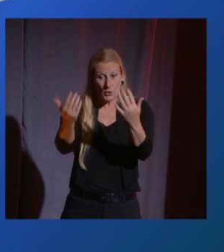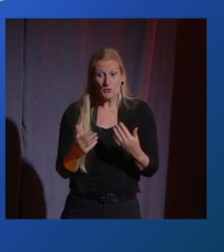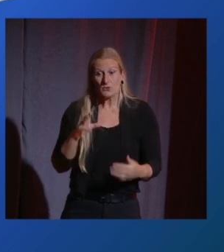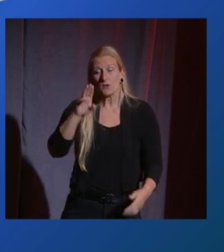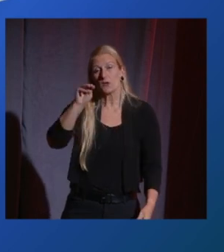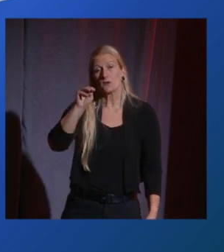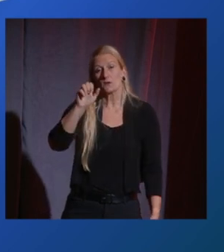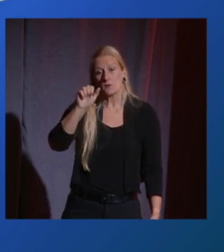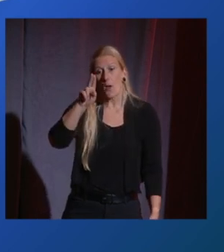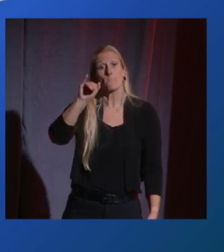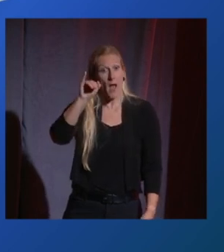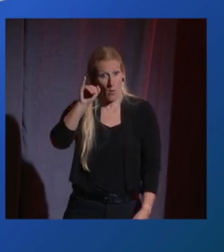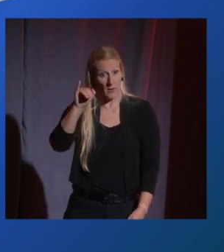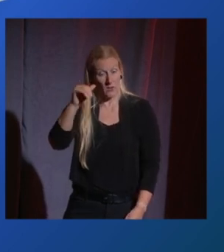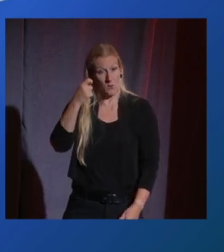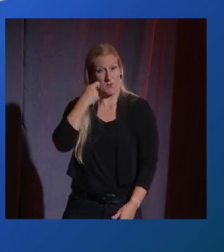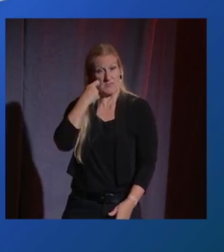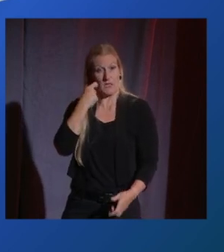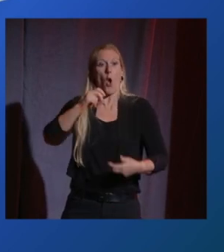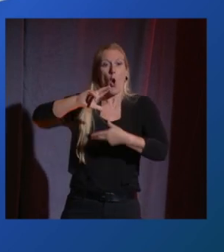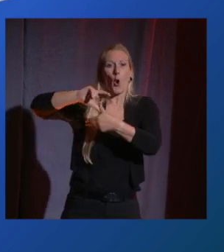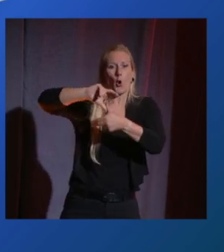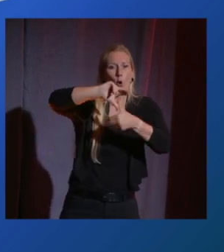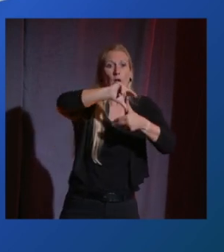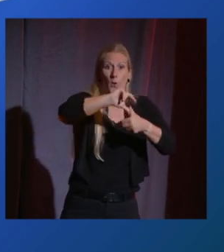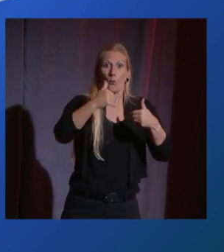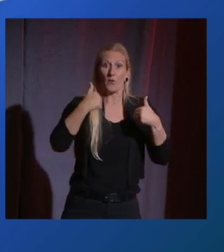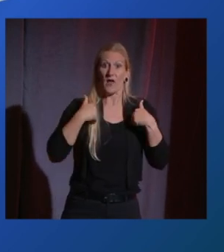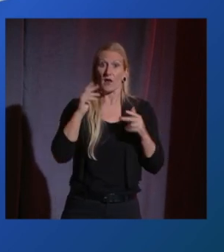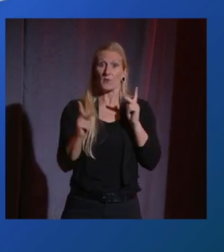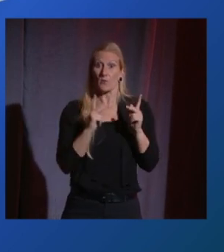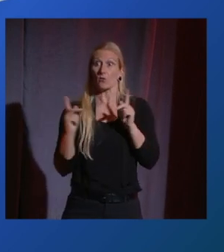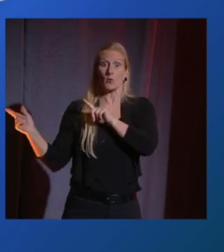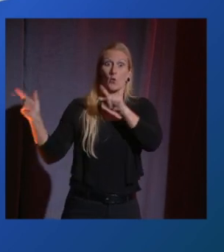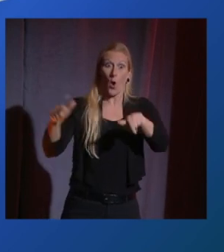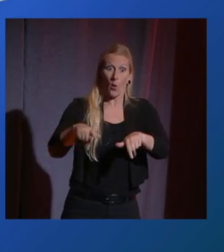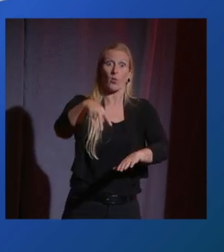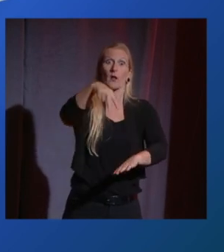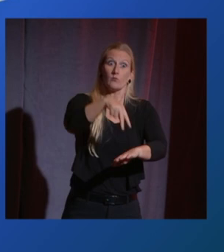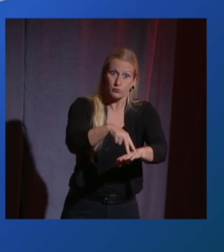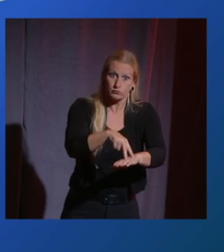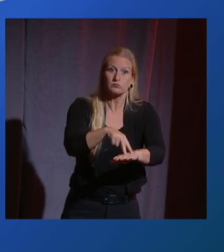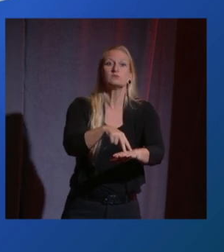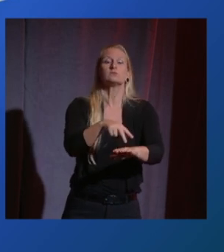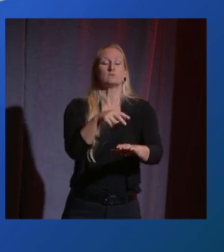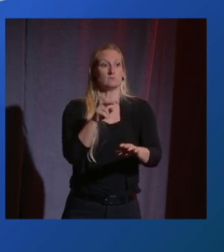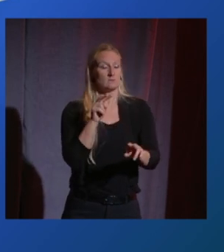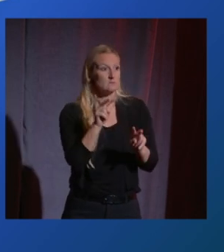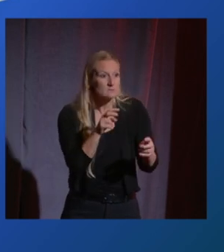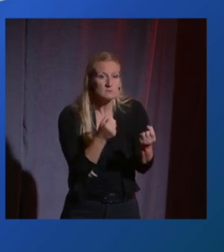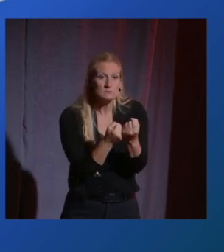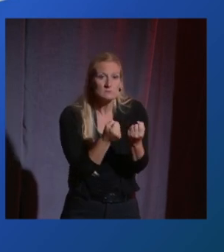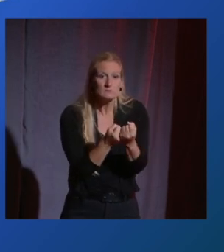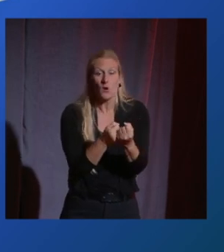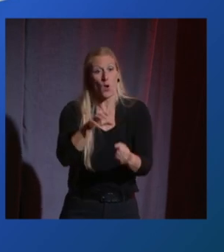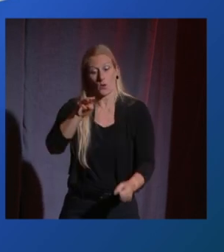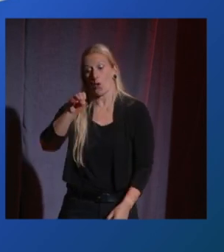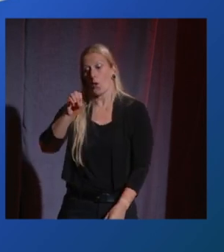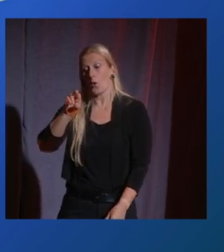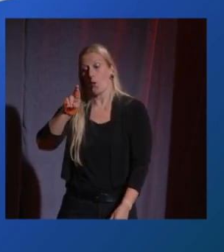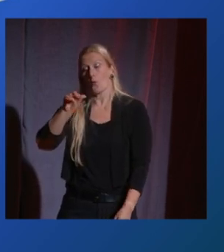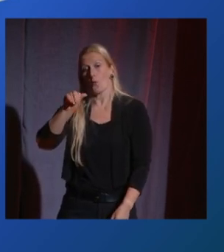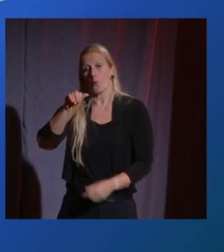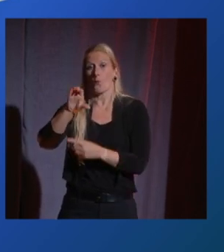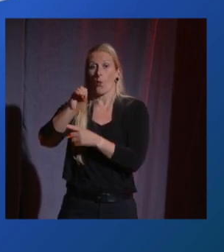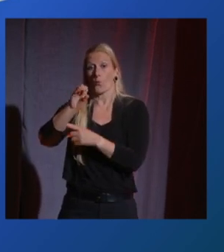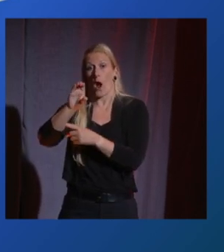helping search and rescue hurricanes where we had people on scene helping search and rescue even places like Morocco that didn't even know that they